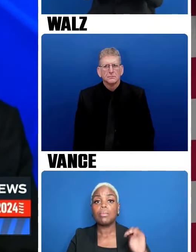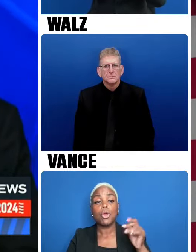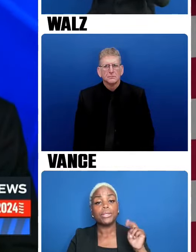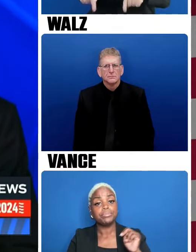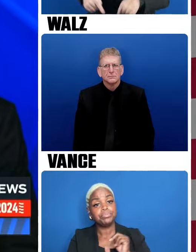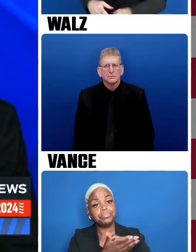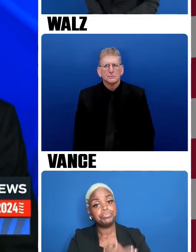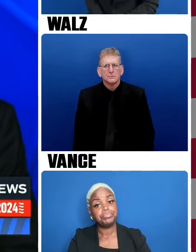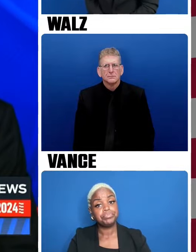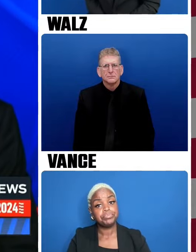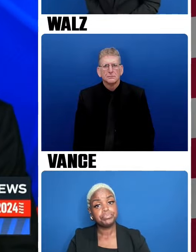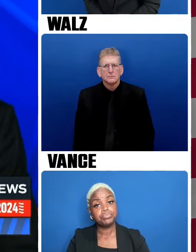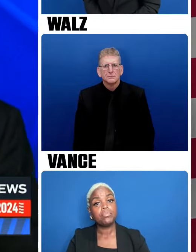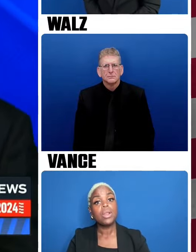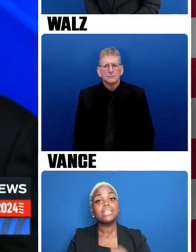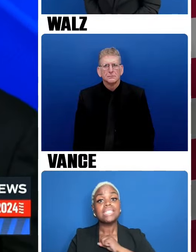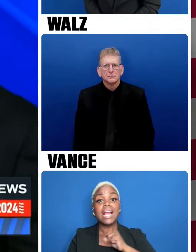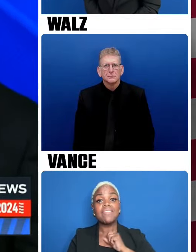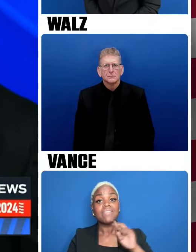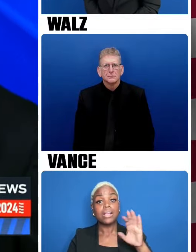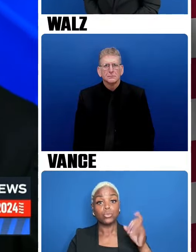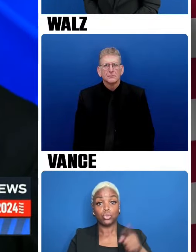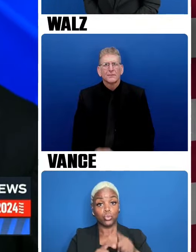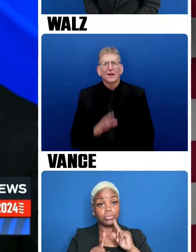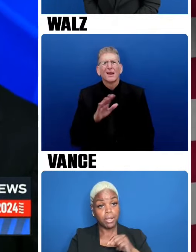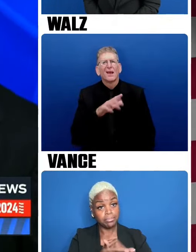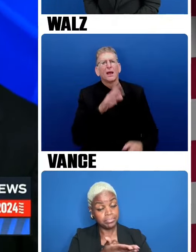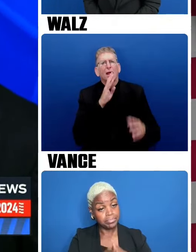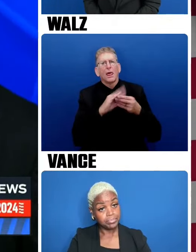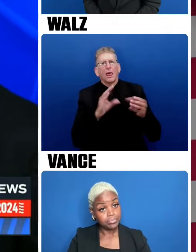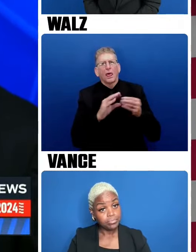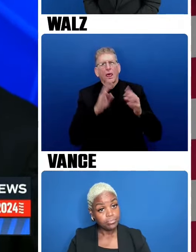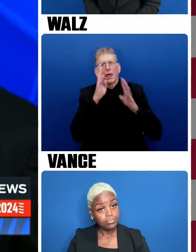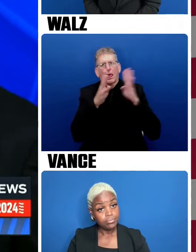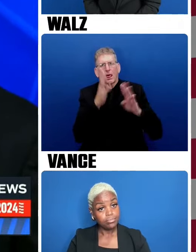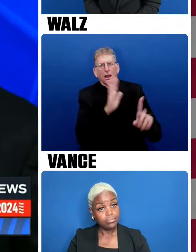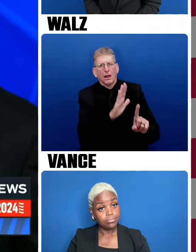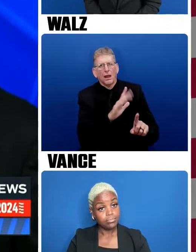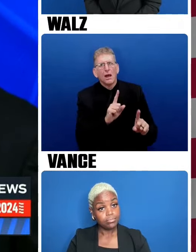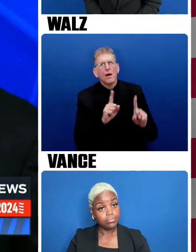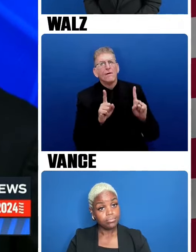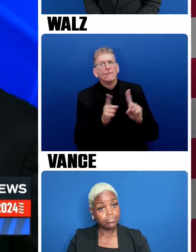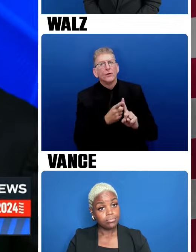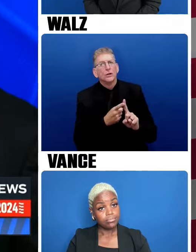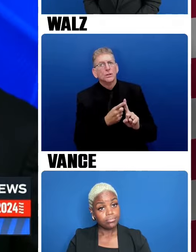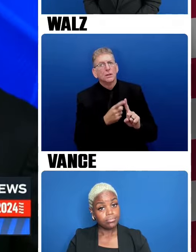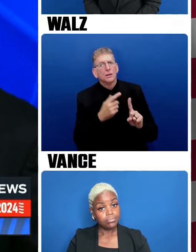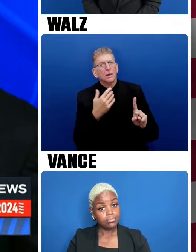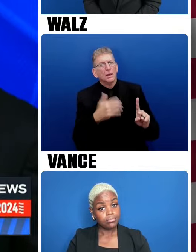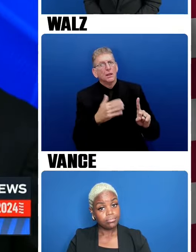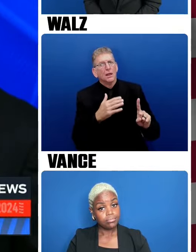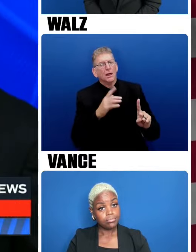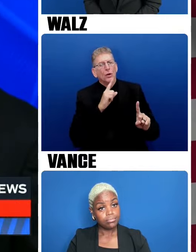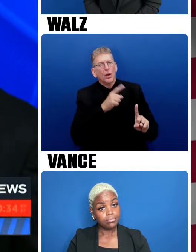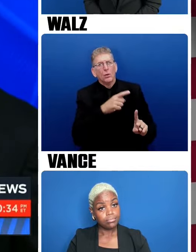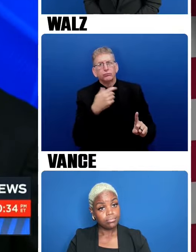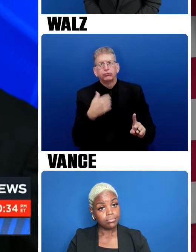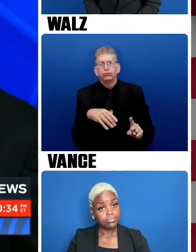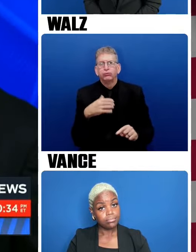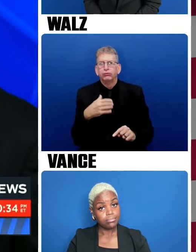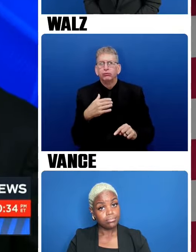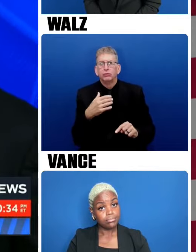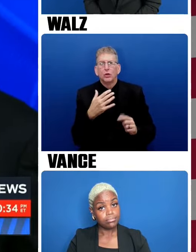Yeah, well, look, Tim, first of all, it's really rich for Democratic leaders to say that Donald Trump is a unique threat